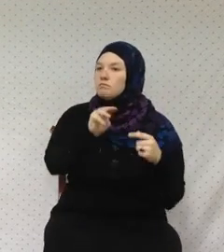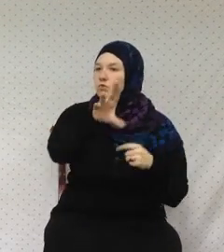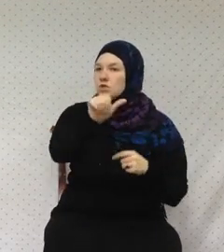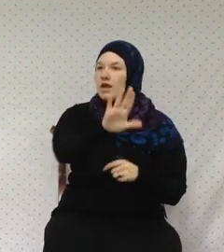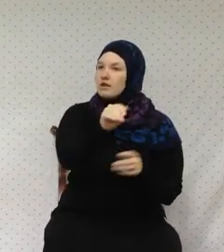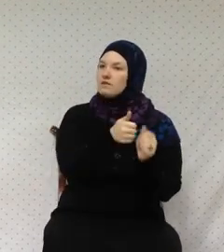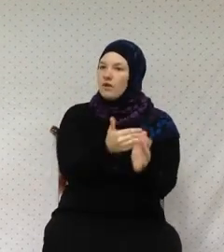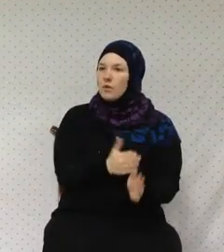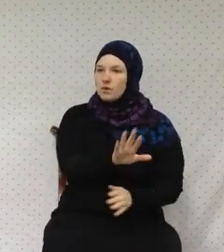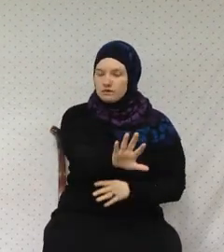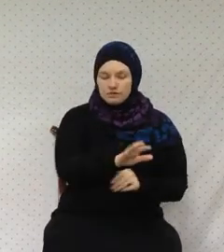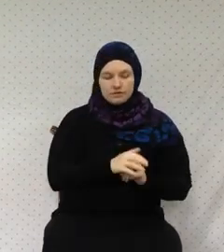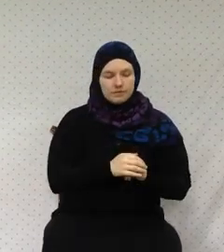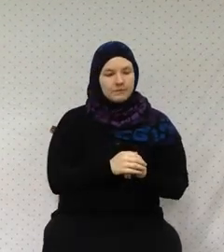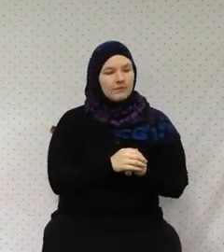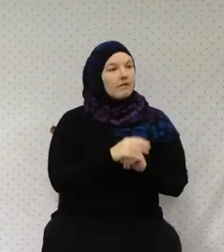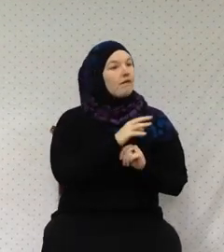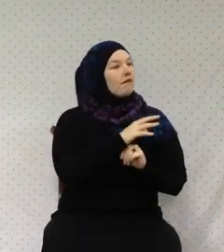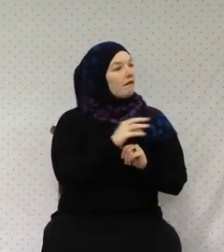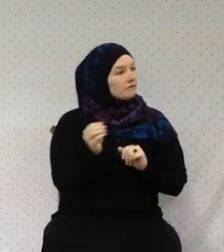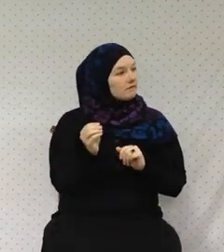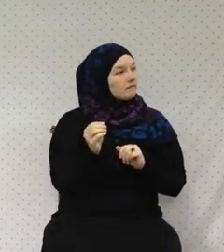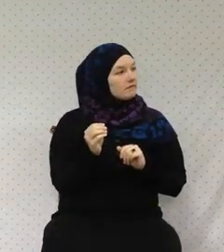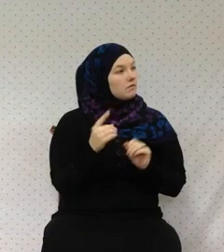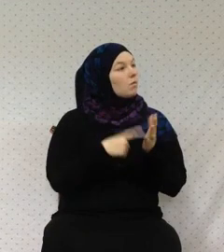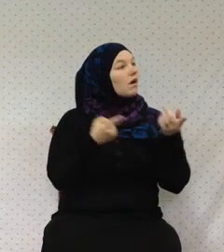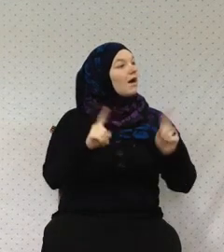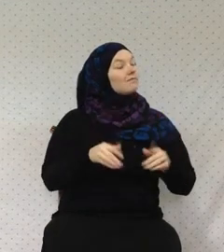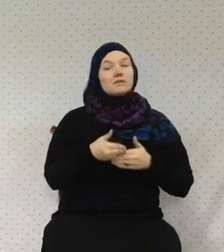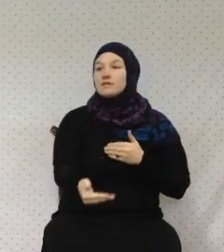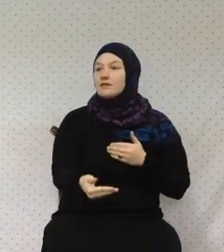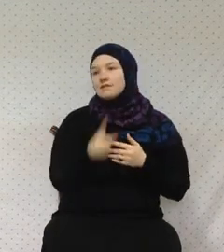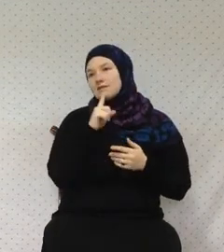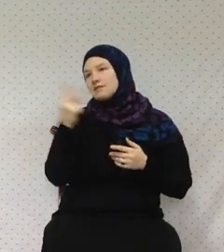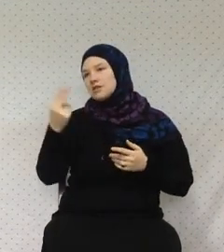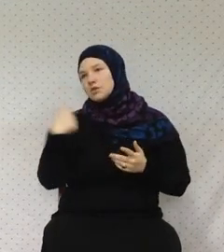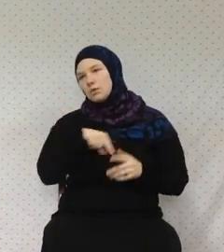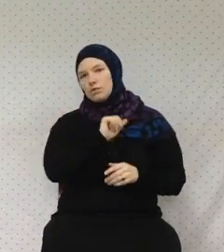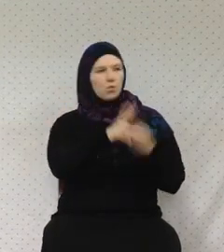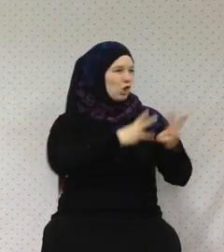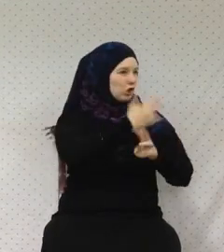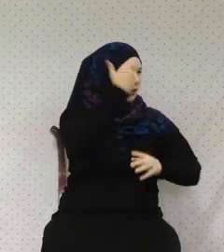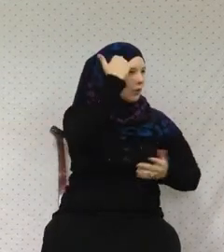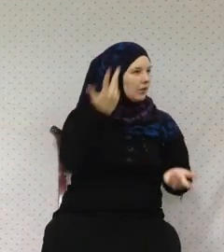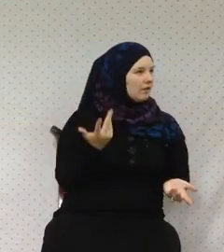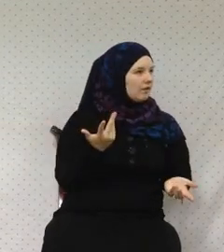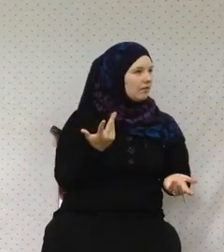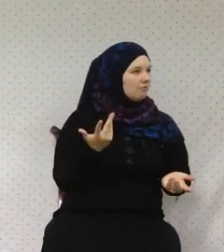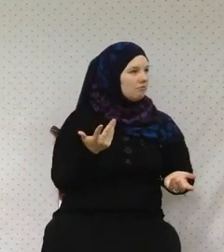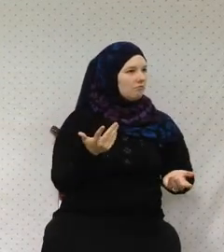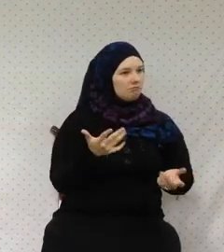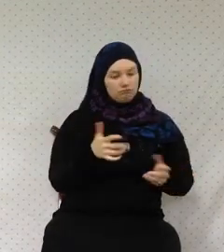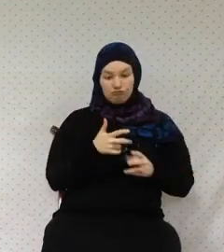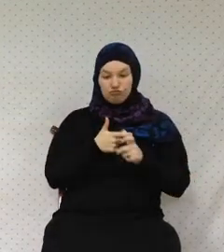and his followers. And what happens next is history, we all know it. They were all